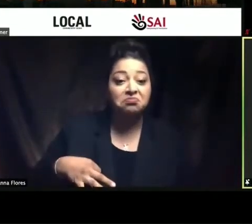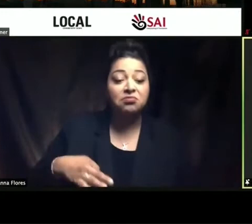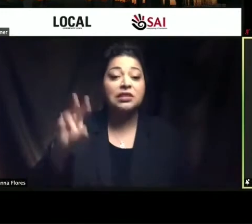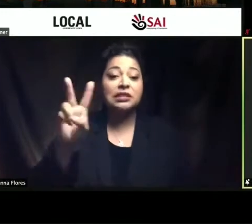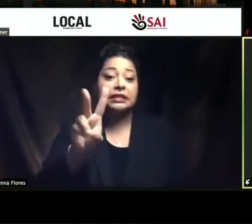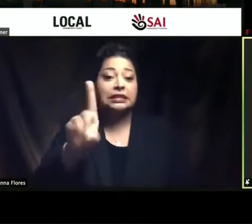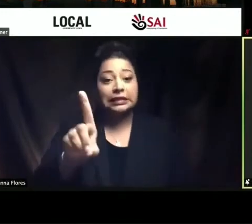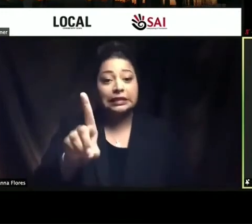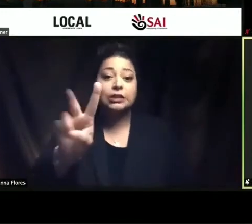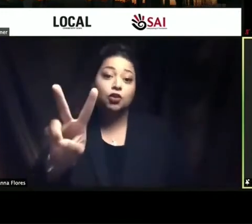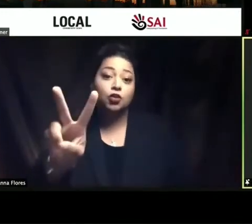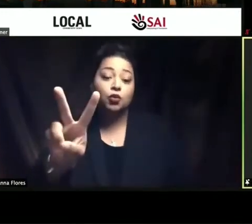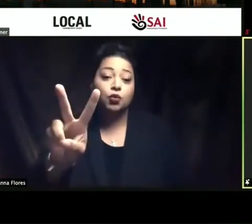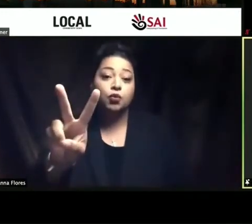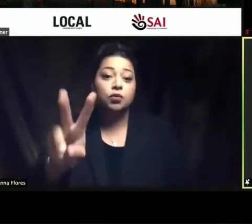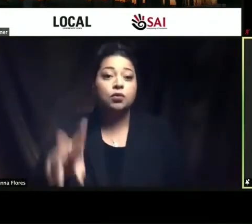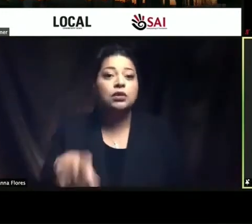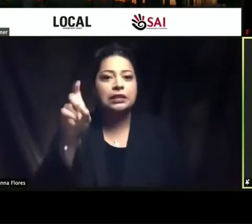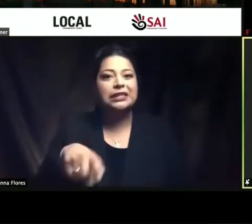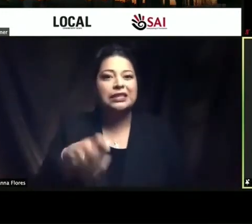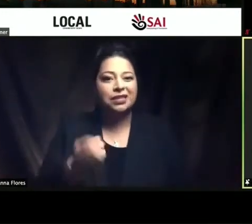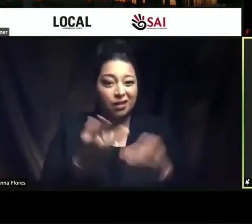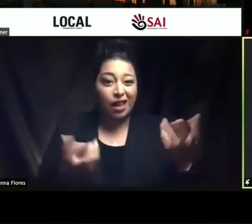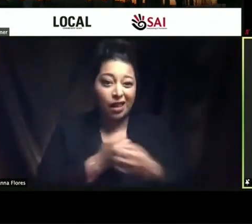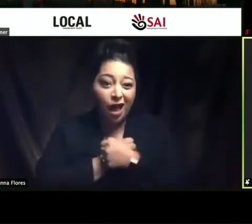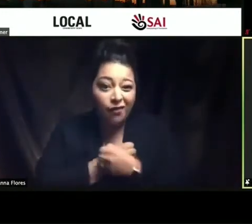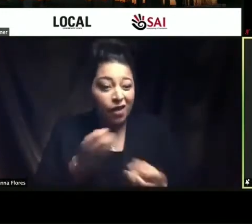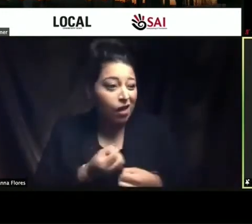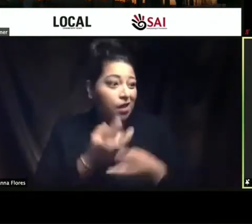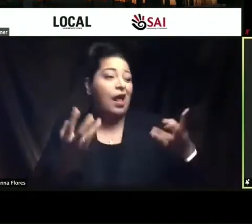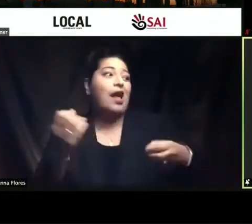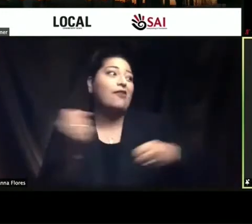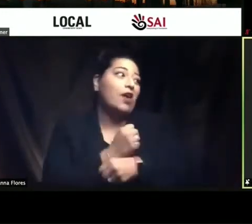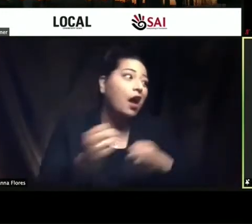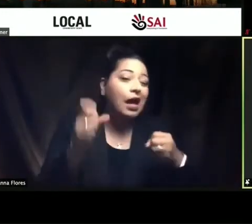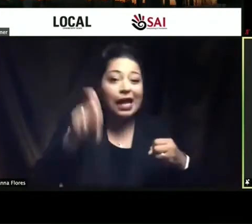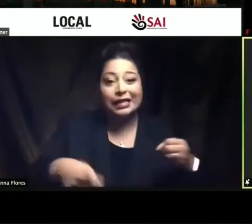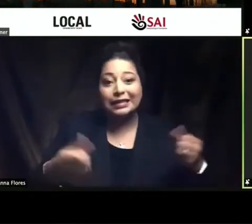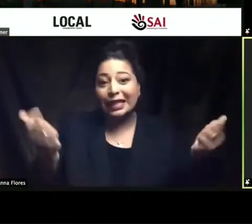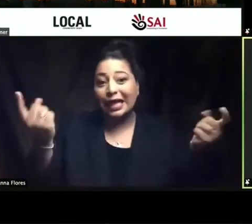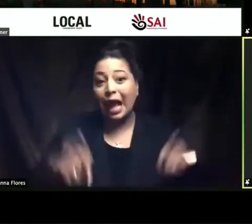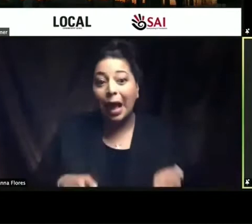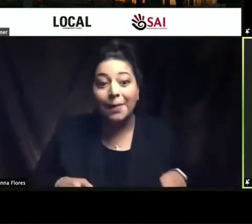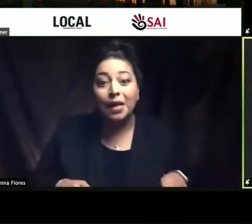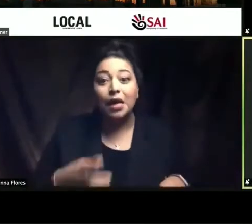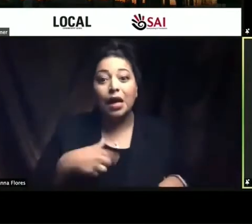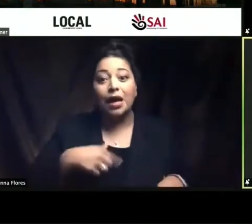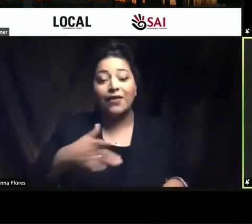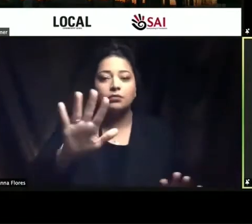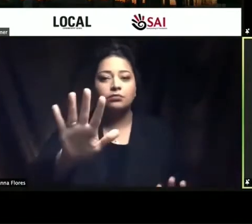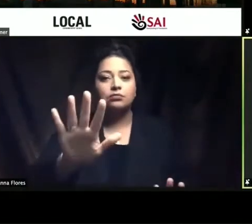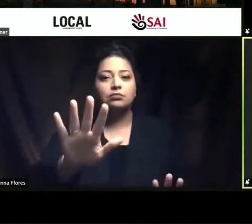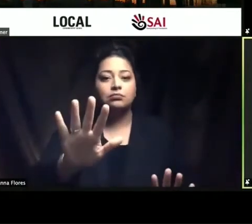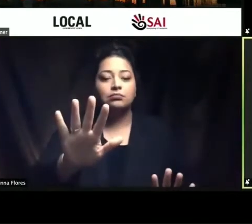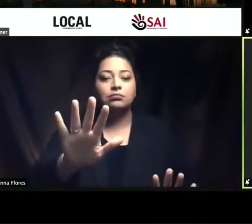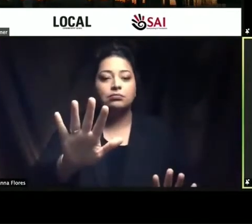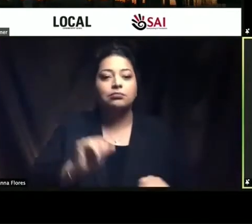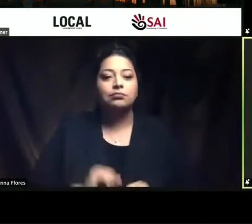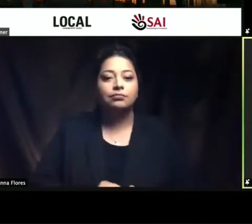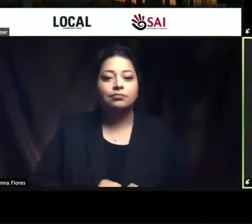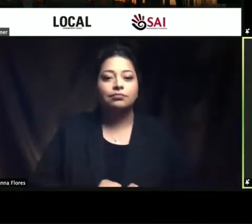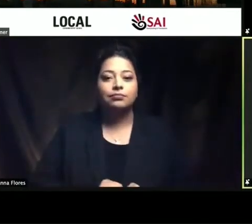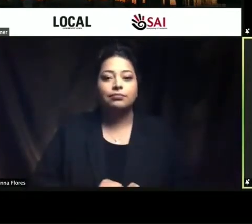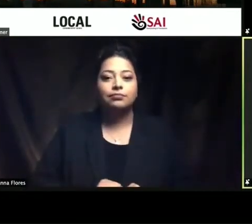2, it needs a lot of love. There's a lot of fight that needs to happen. I feel that we're taking